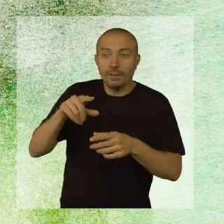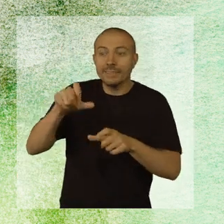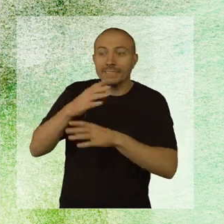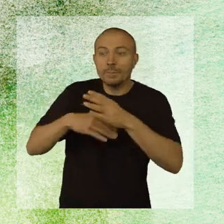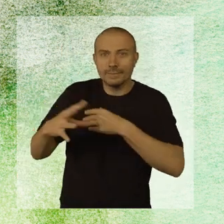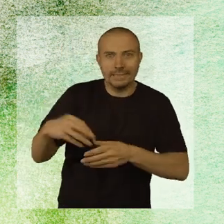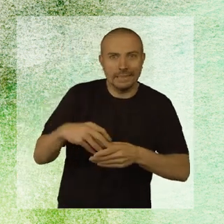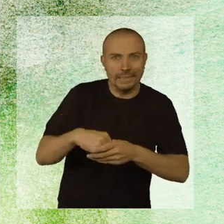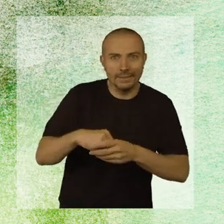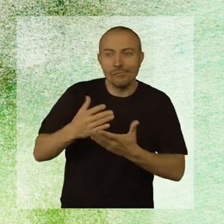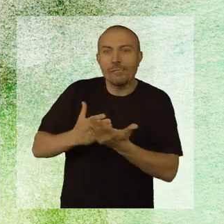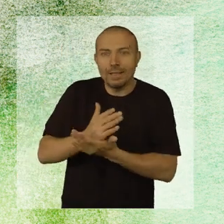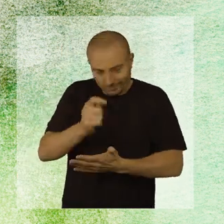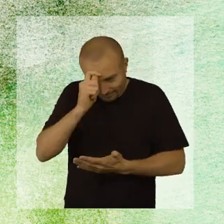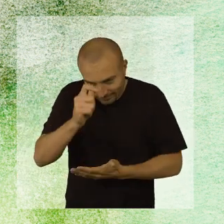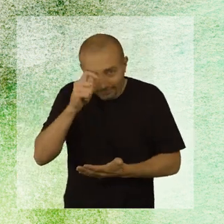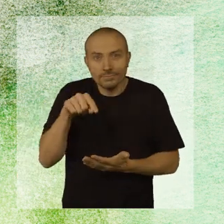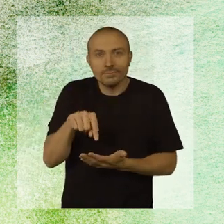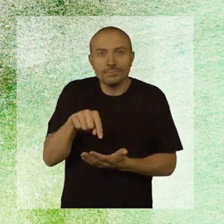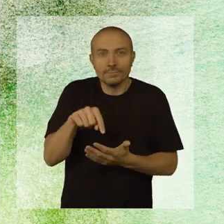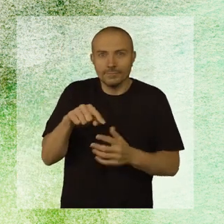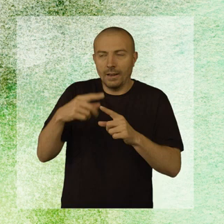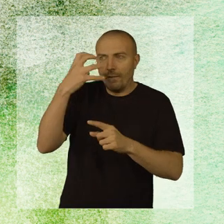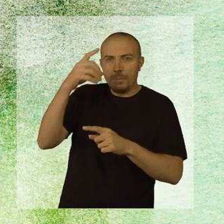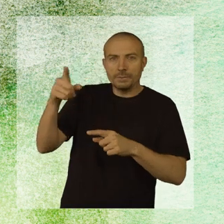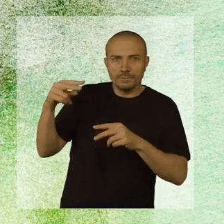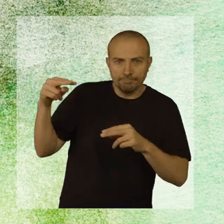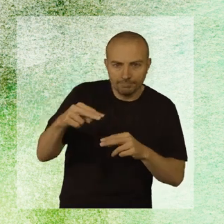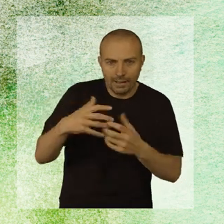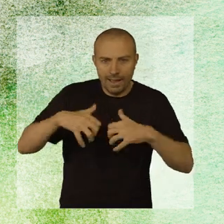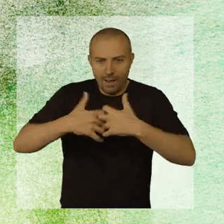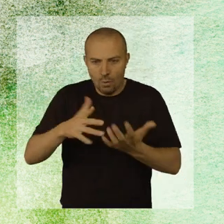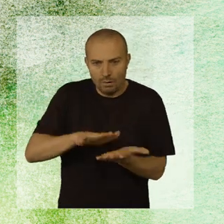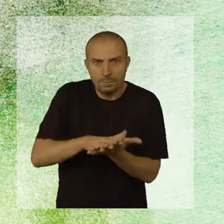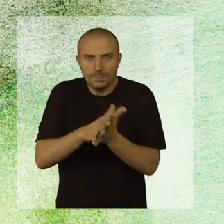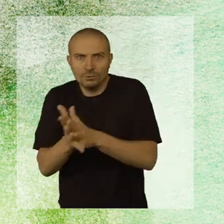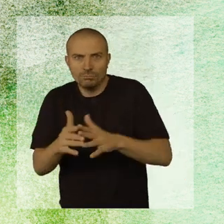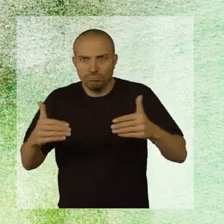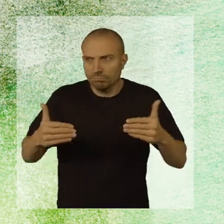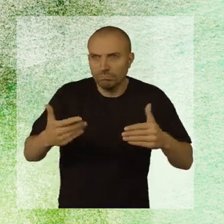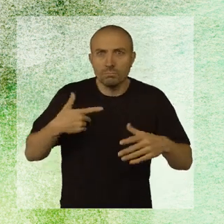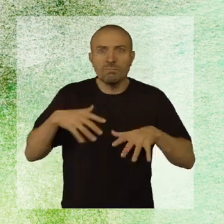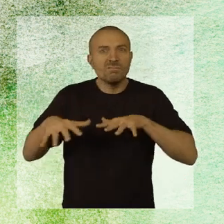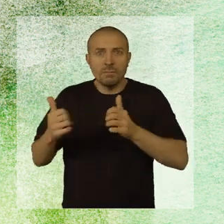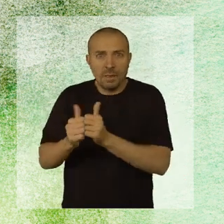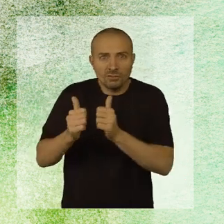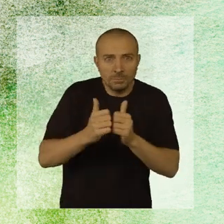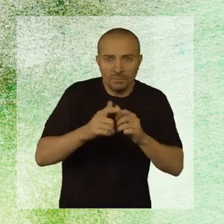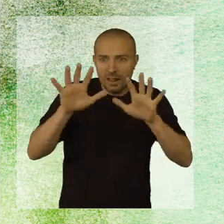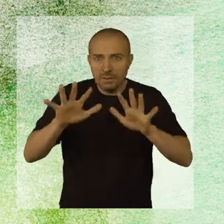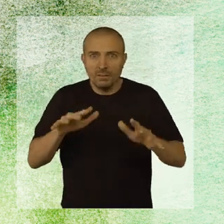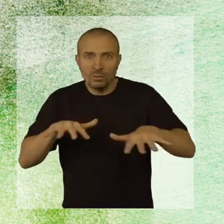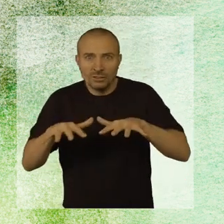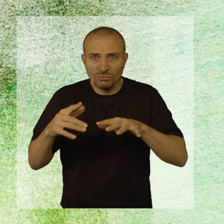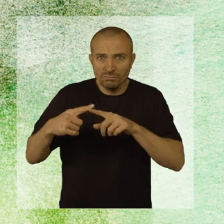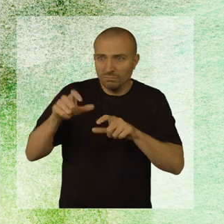sure that disabled people and our rights are included in what the government is thinking about implementing moving forward. And we did that